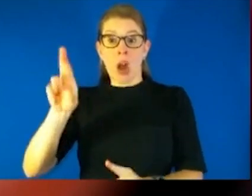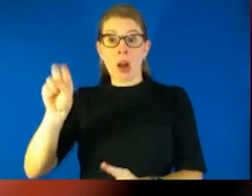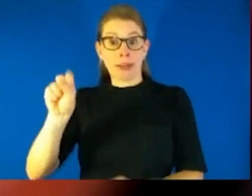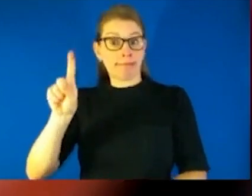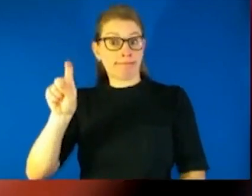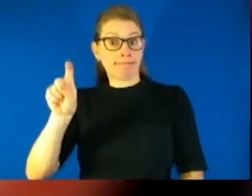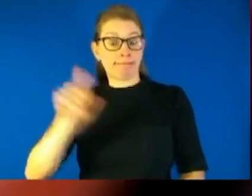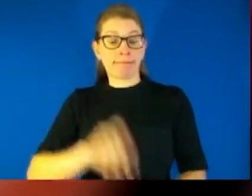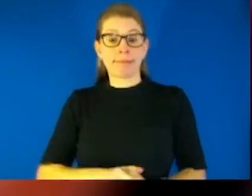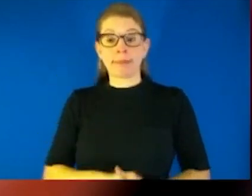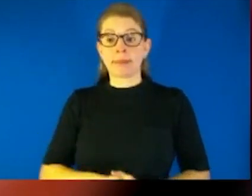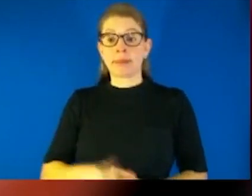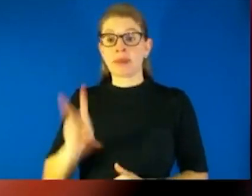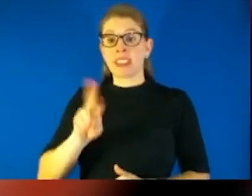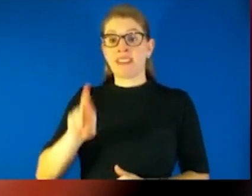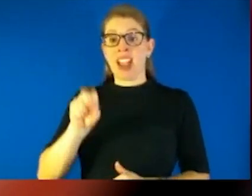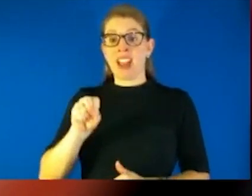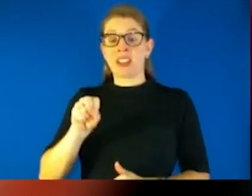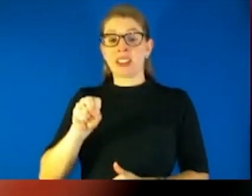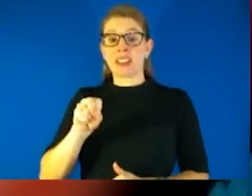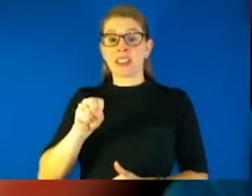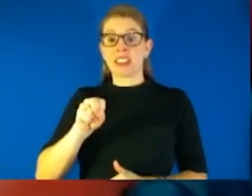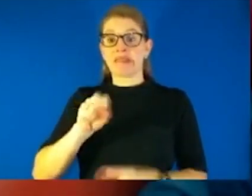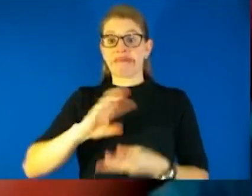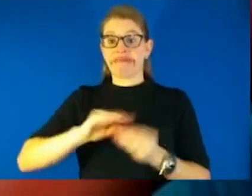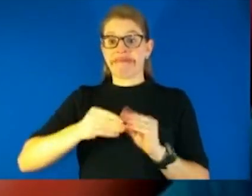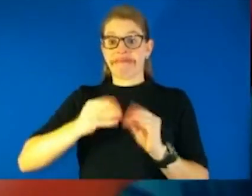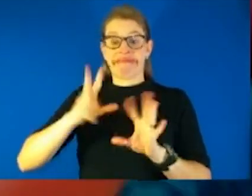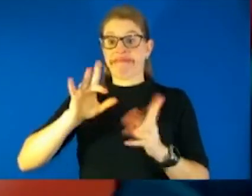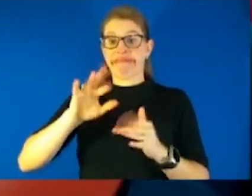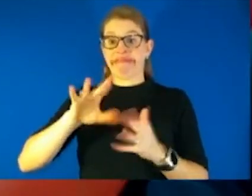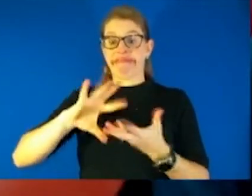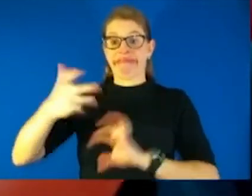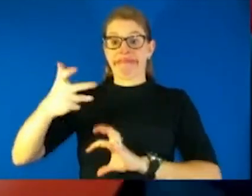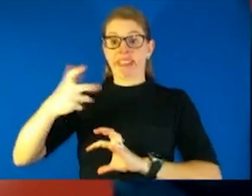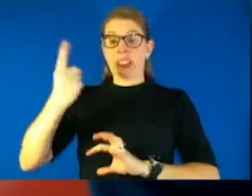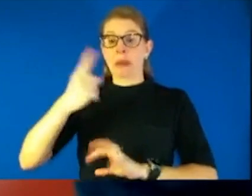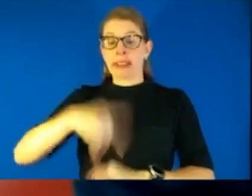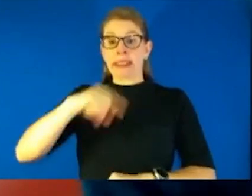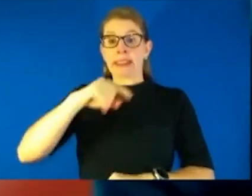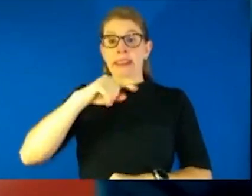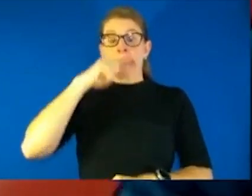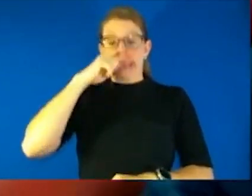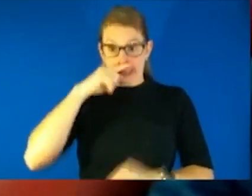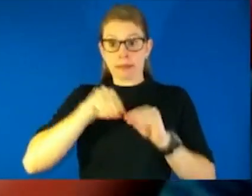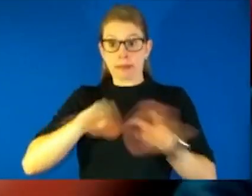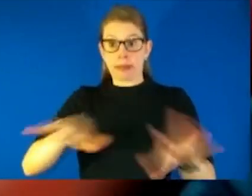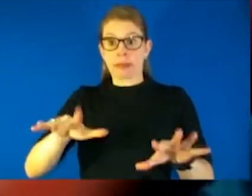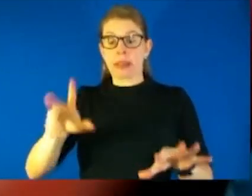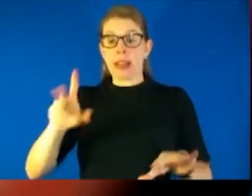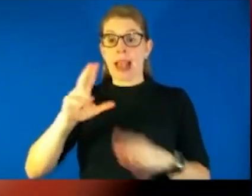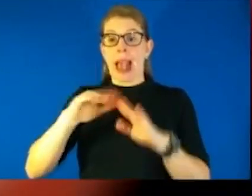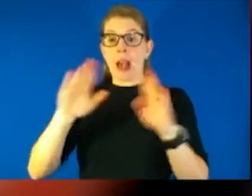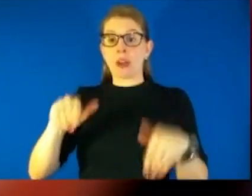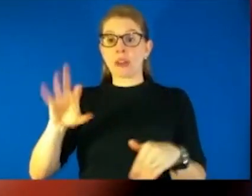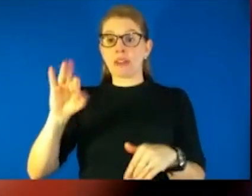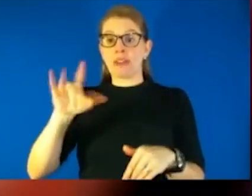a virus contaminated, whatever, somebody sneezes somewhere and the housefly sits on it